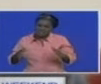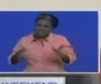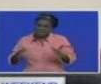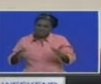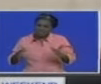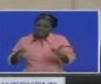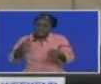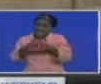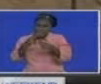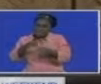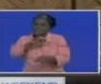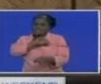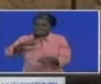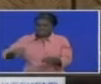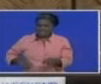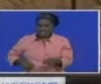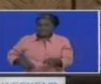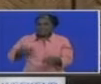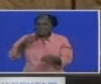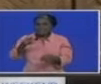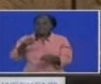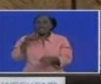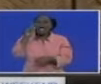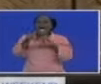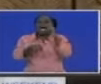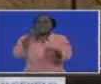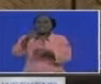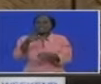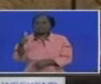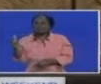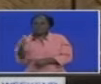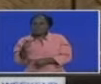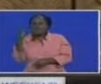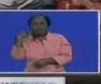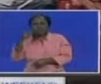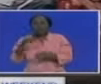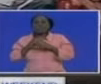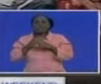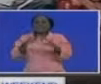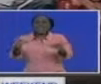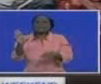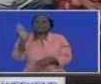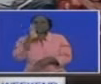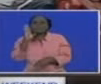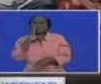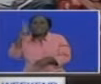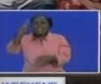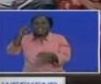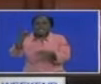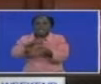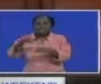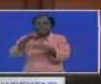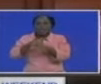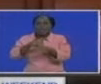Senate. Muturi faulted the media for what he termed as spreading propaganda that the National Assembly is fighting the devolved system